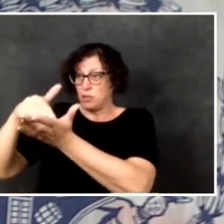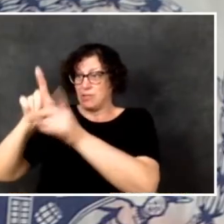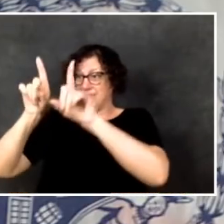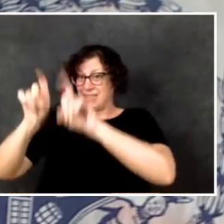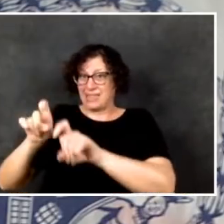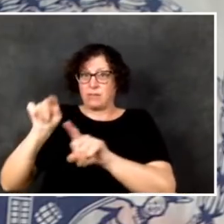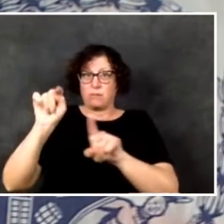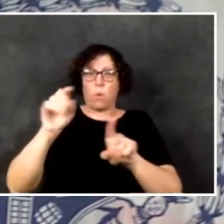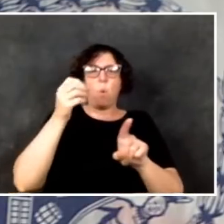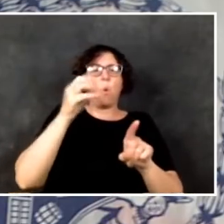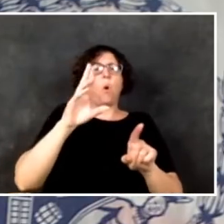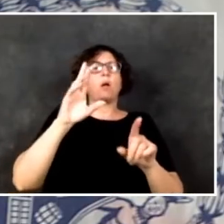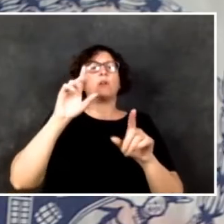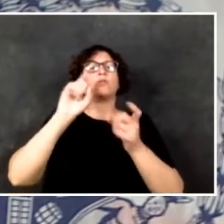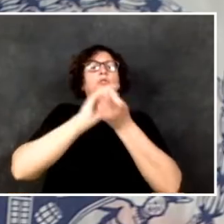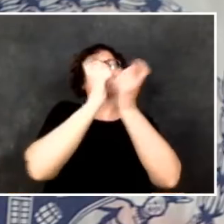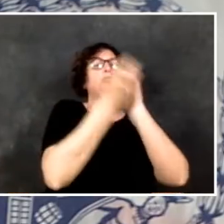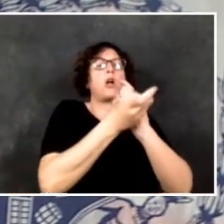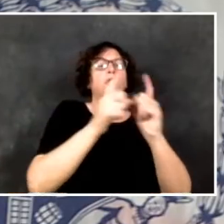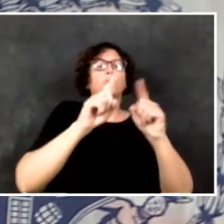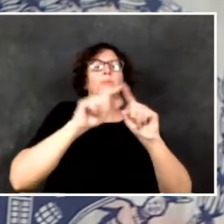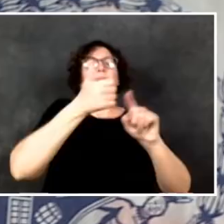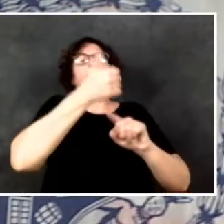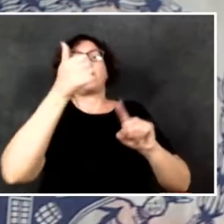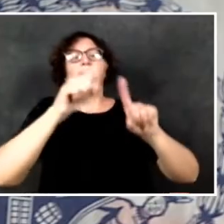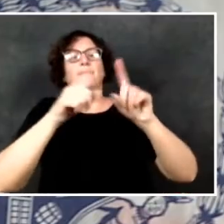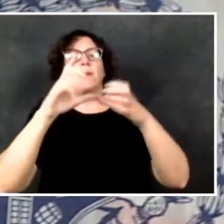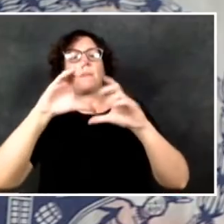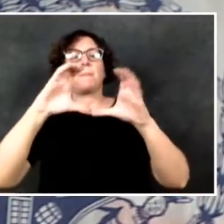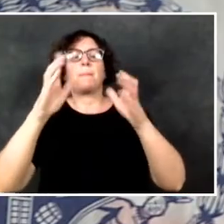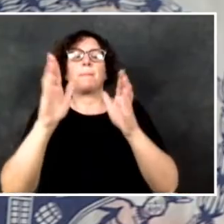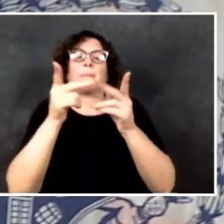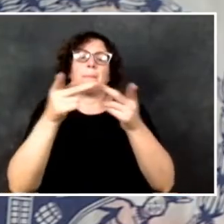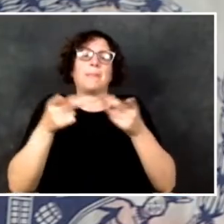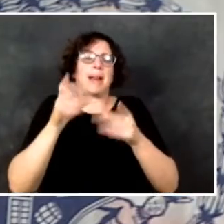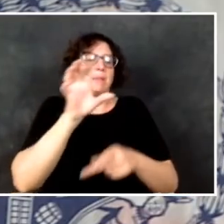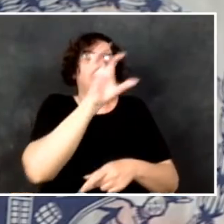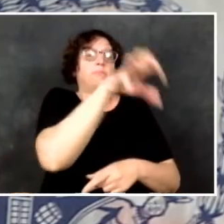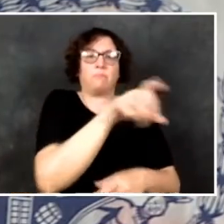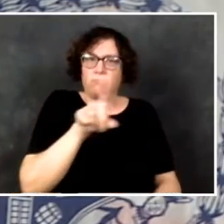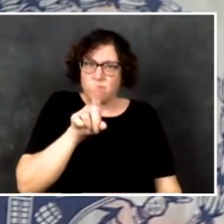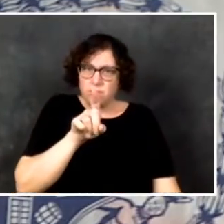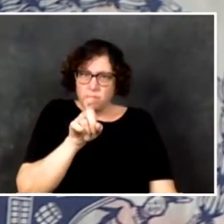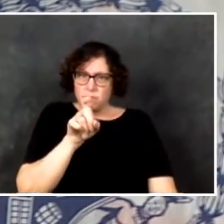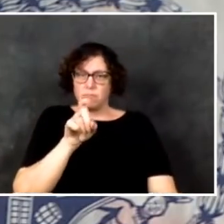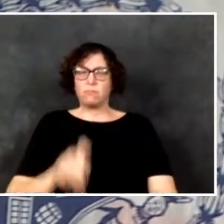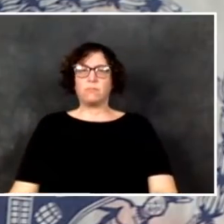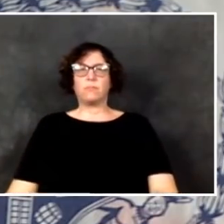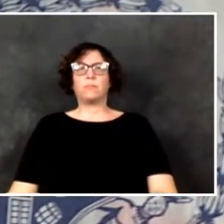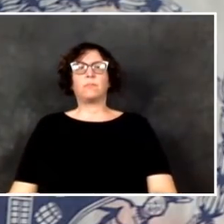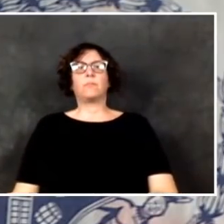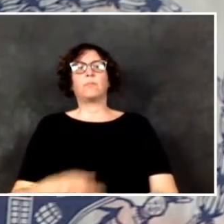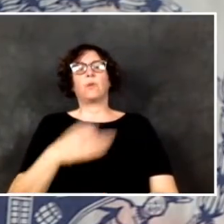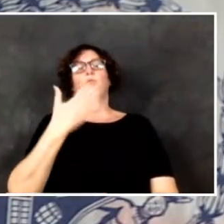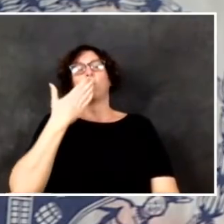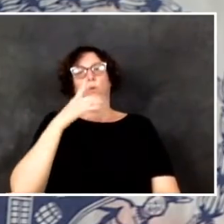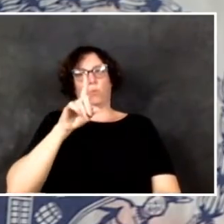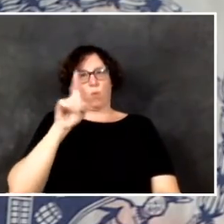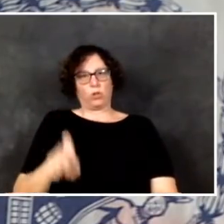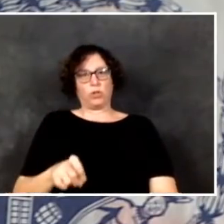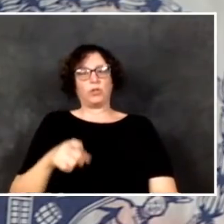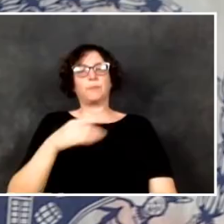So, Yoav, good question, and it picks up on Deborah Lee's question. I think people have